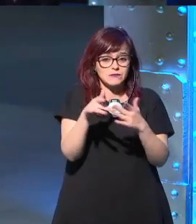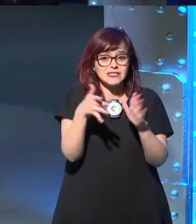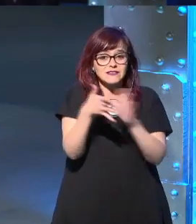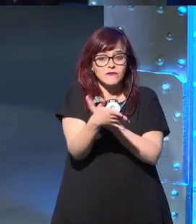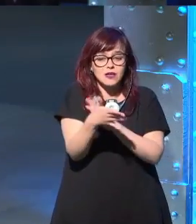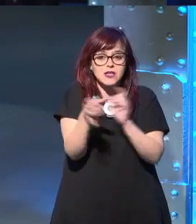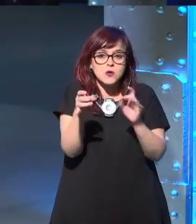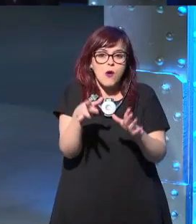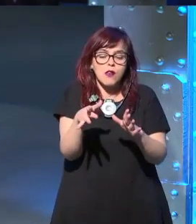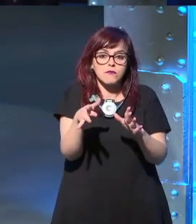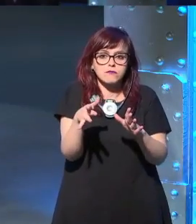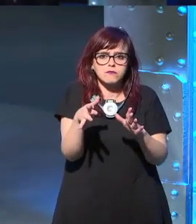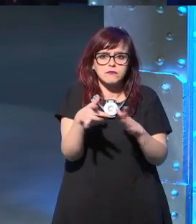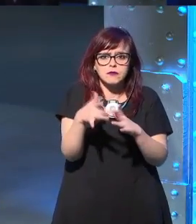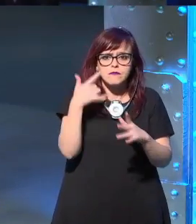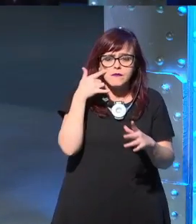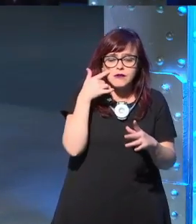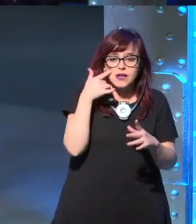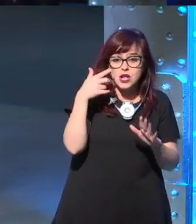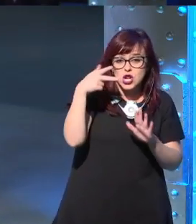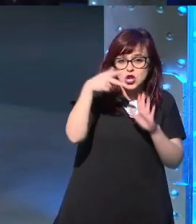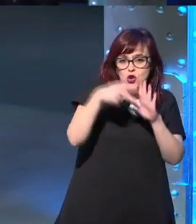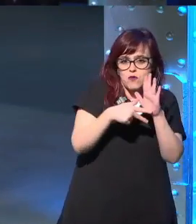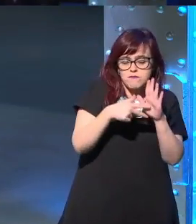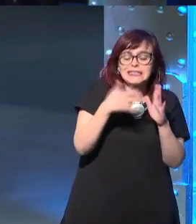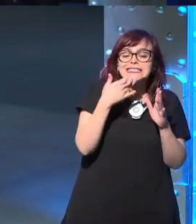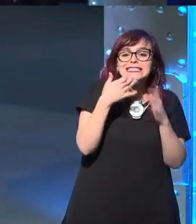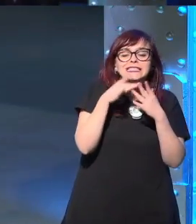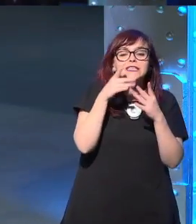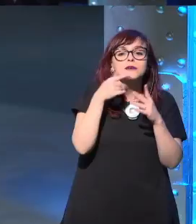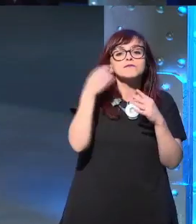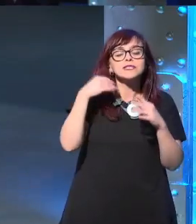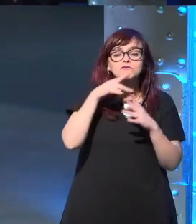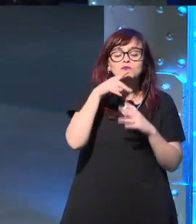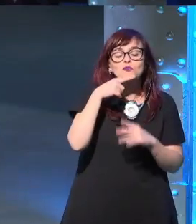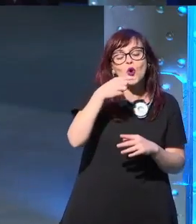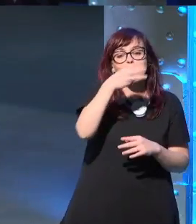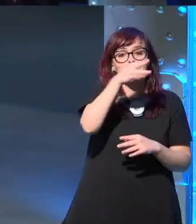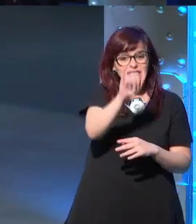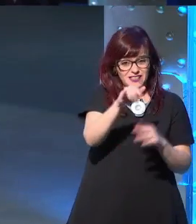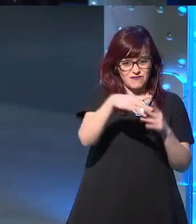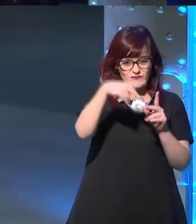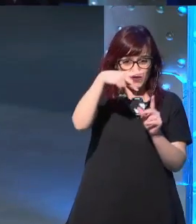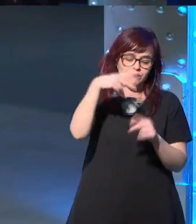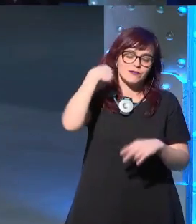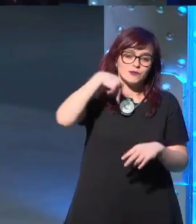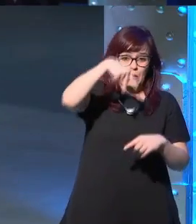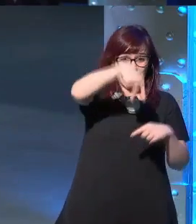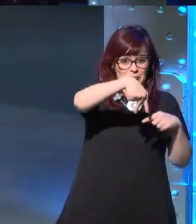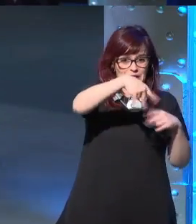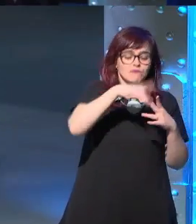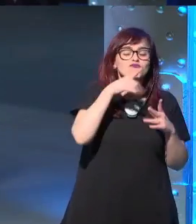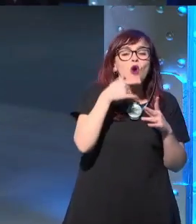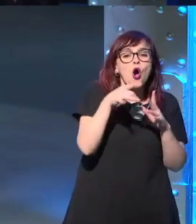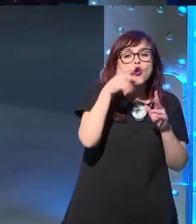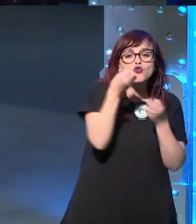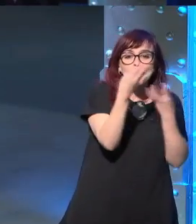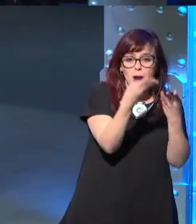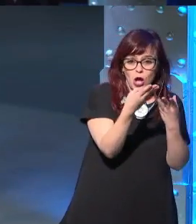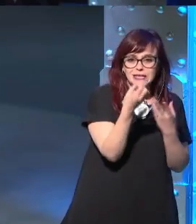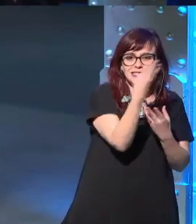Leonardo finds ways to do it geometrically as a kid. Here in his, now he's about to reach 30 when he does this page,